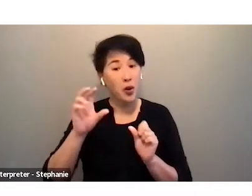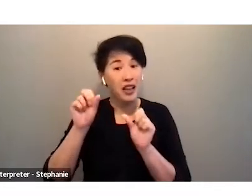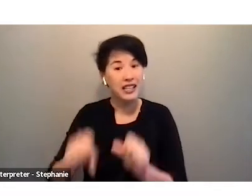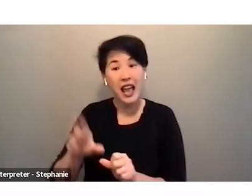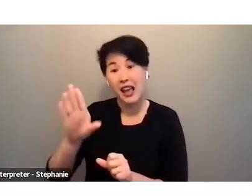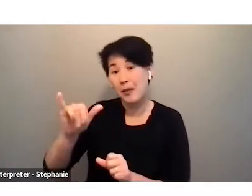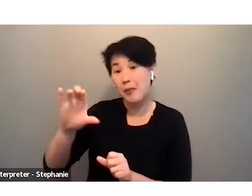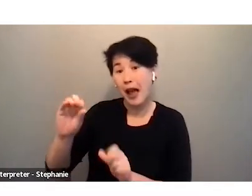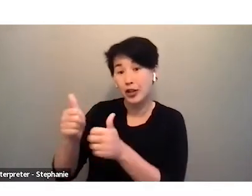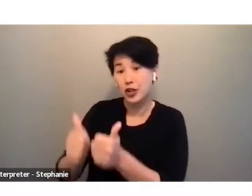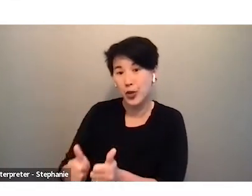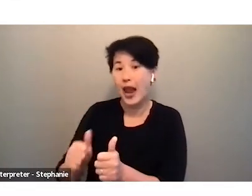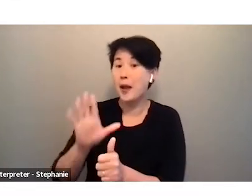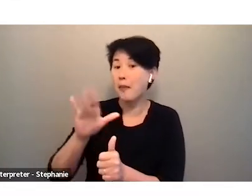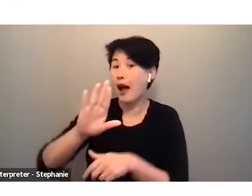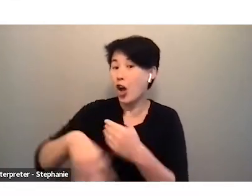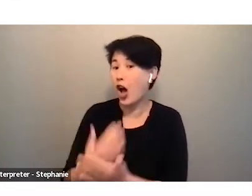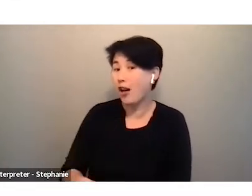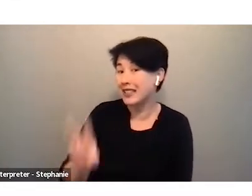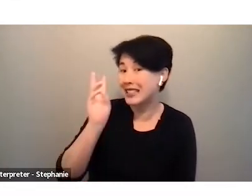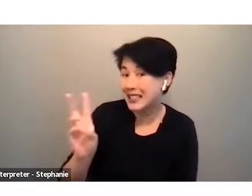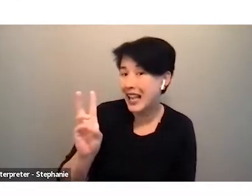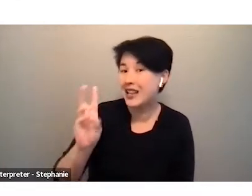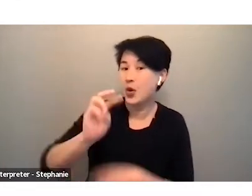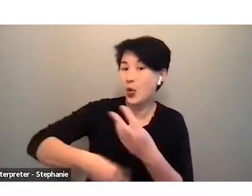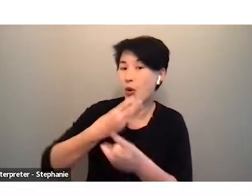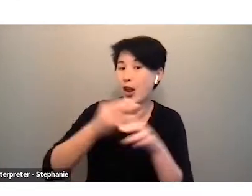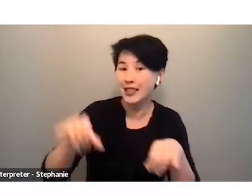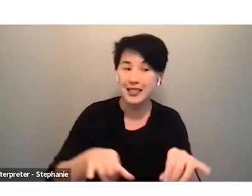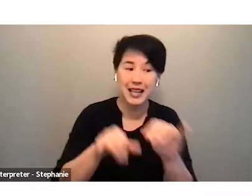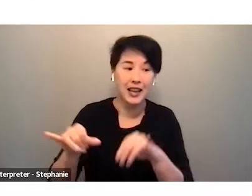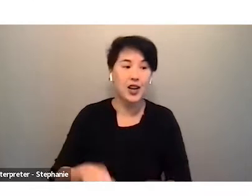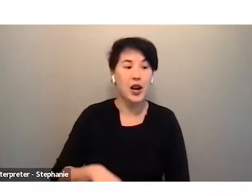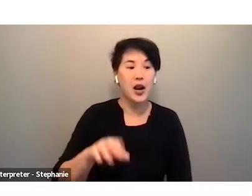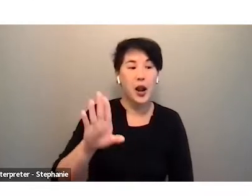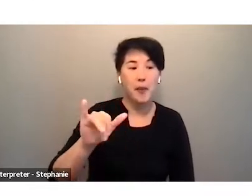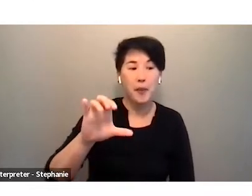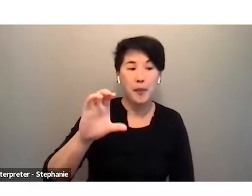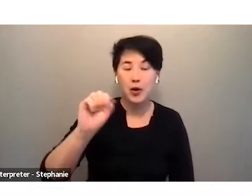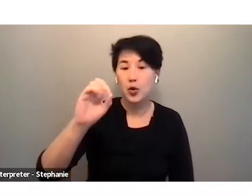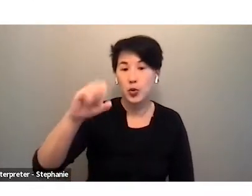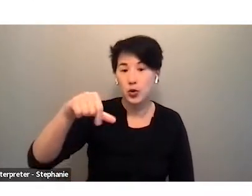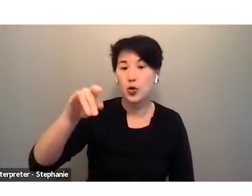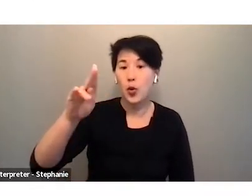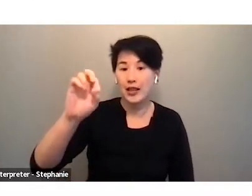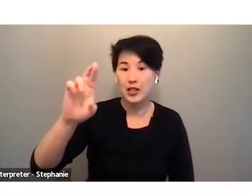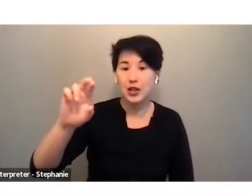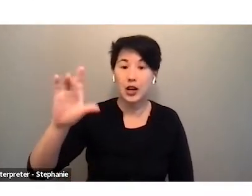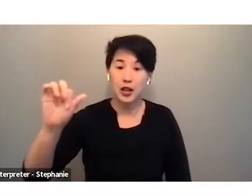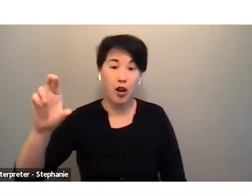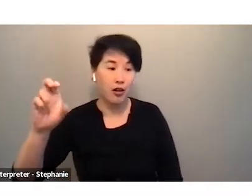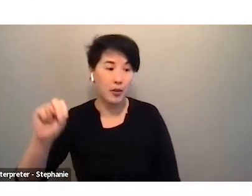by all 6 world standards, sequester carbon, repurpose food waste, and actually fertilize soils as they